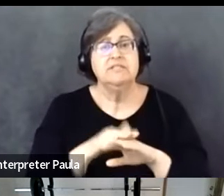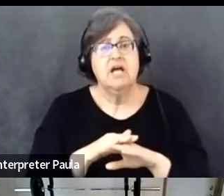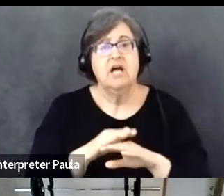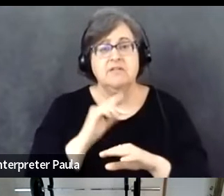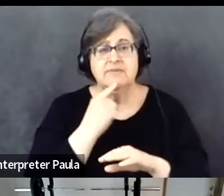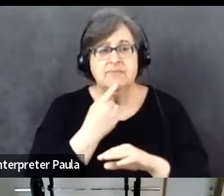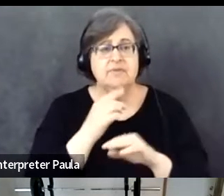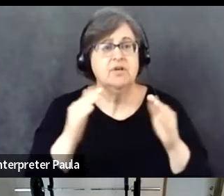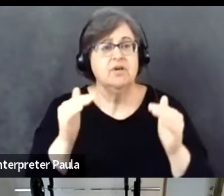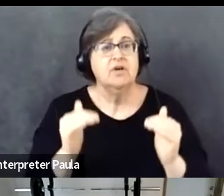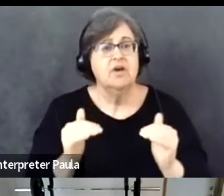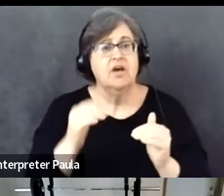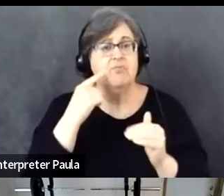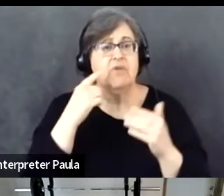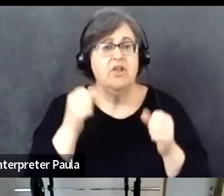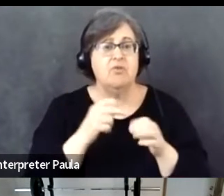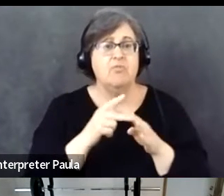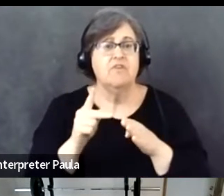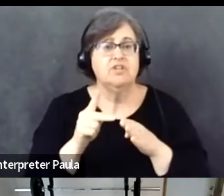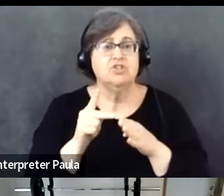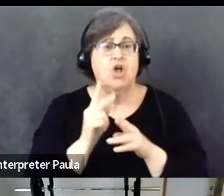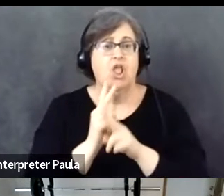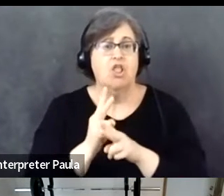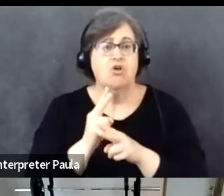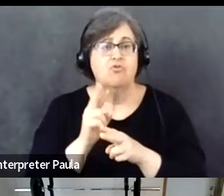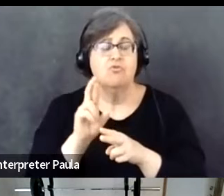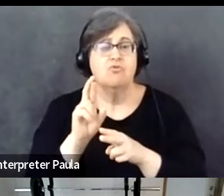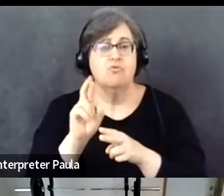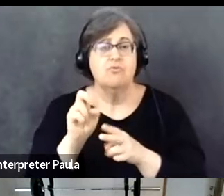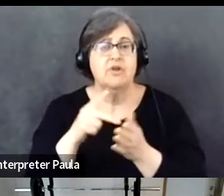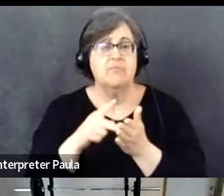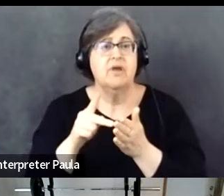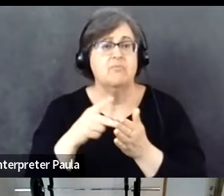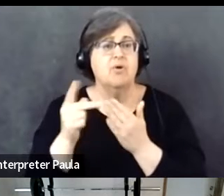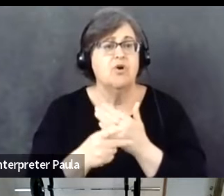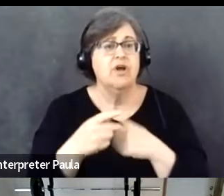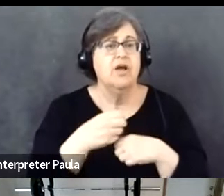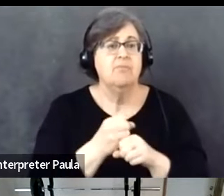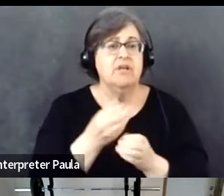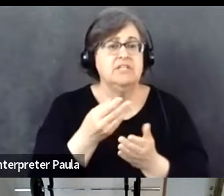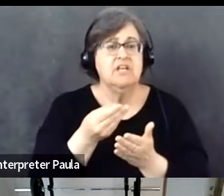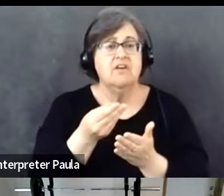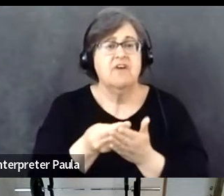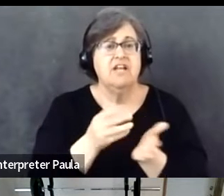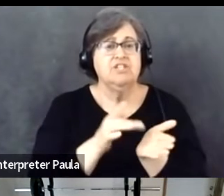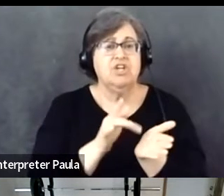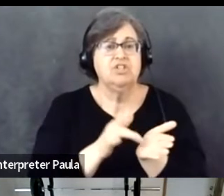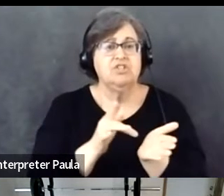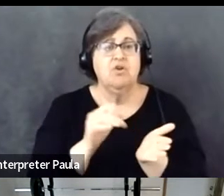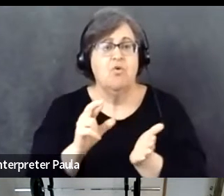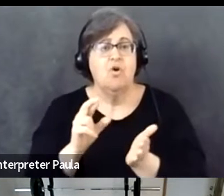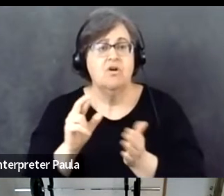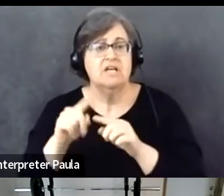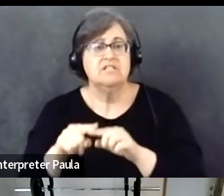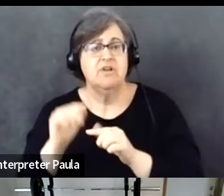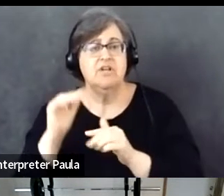makes financial exploitation of a dependent adult or an Iowa crime. So those are all with the governor. They could be signed